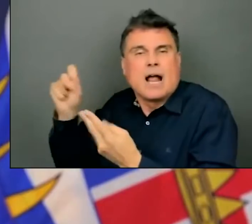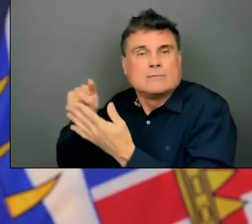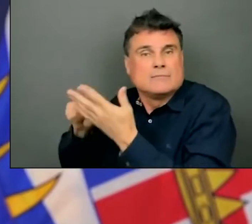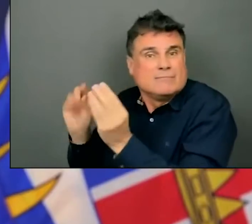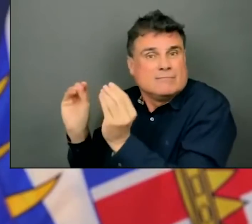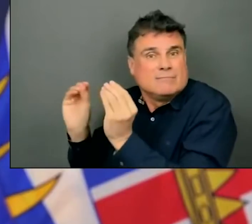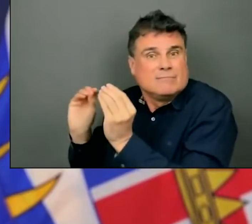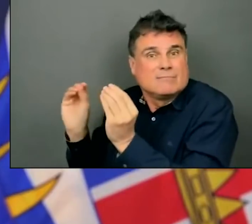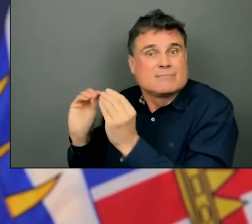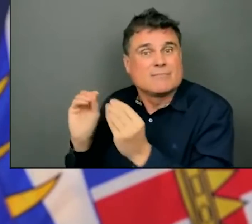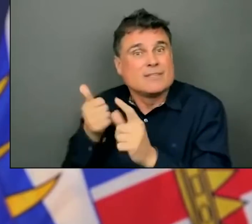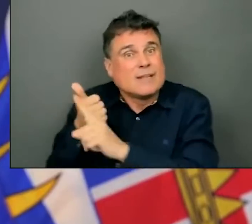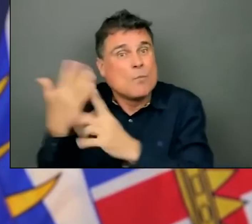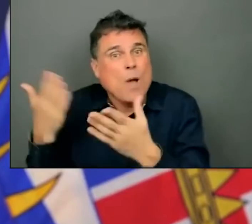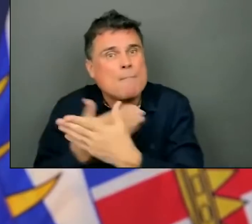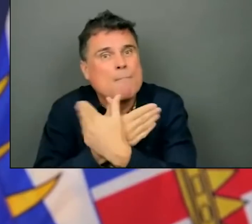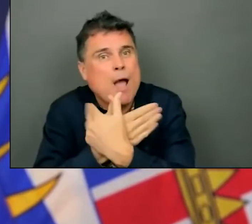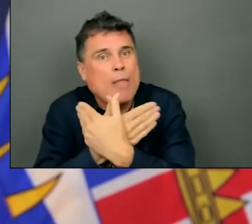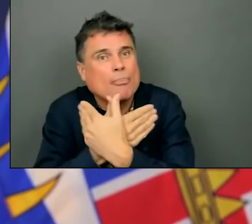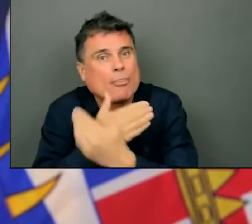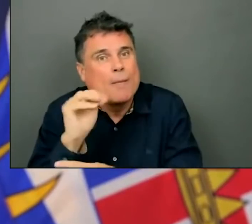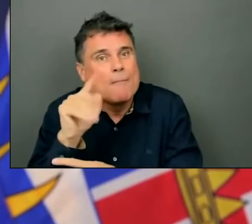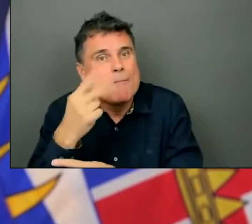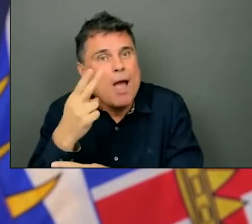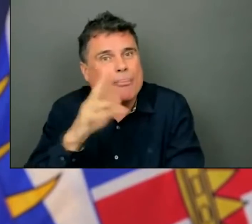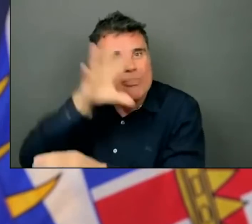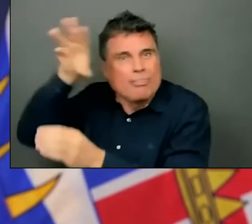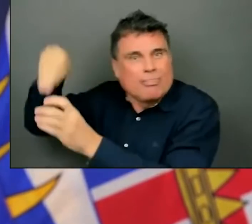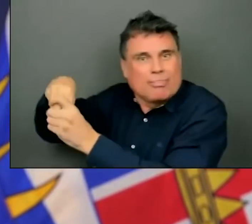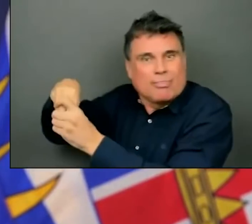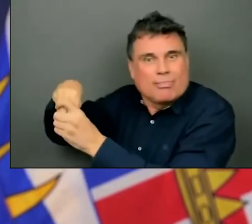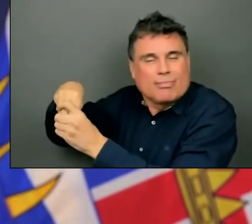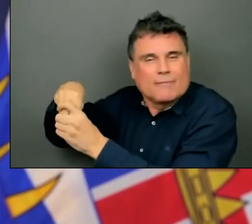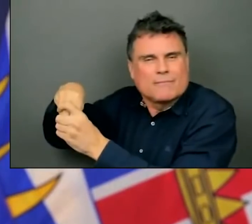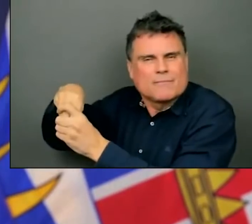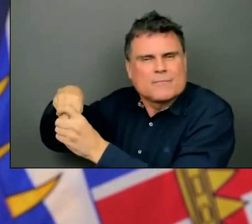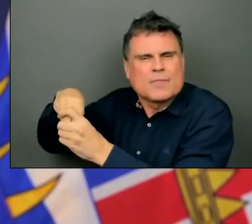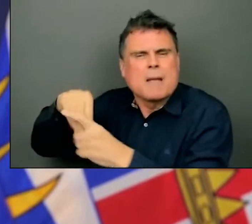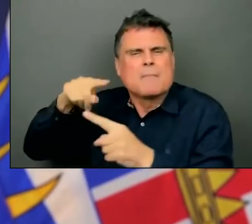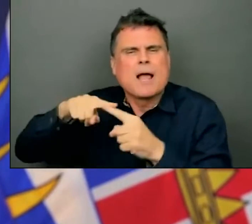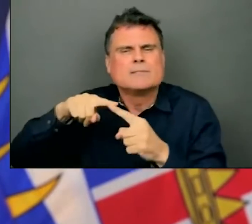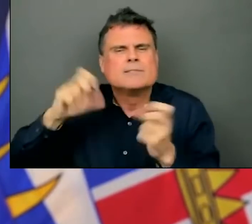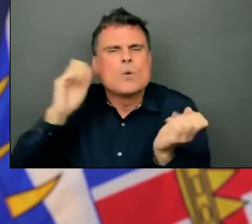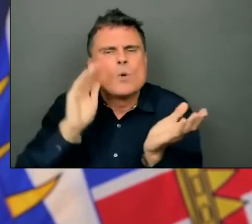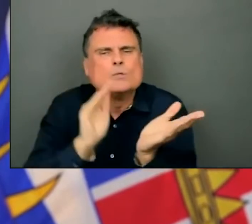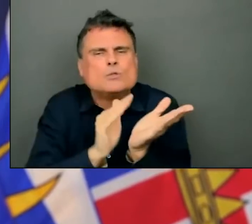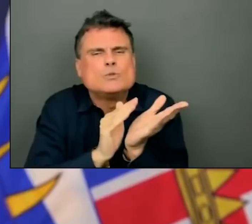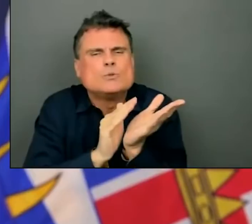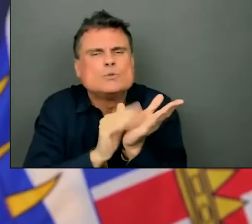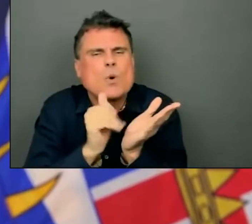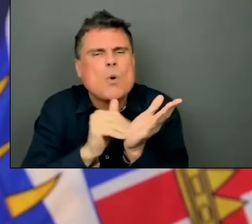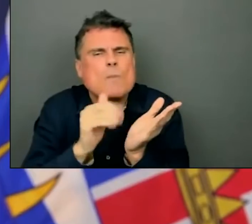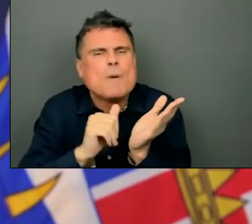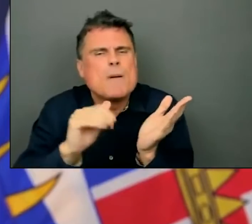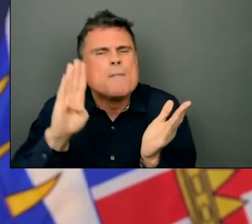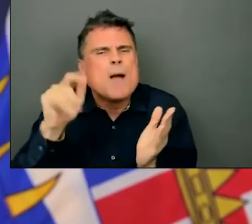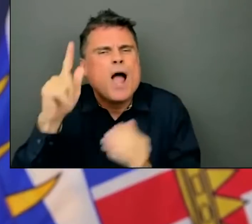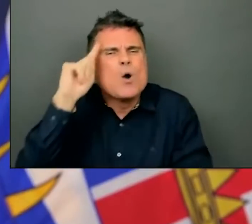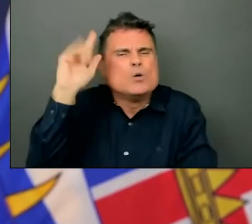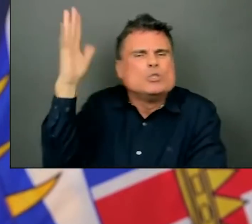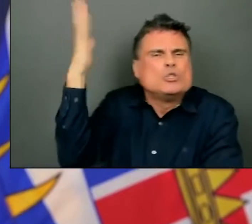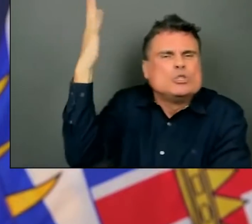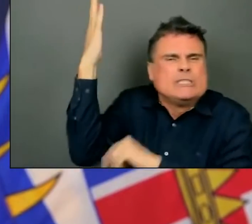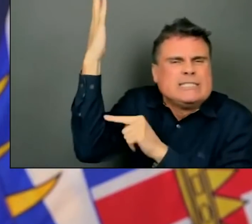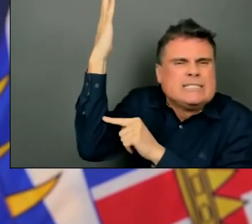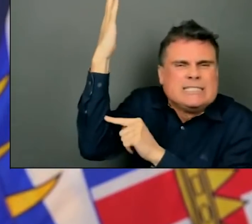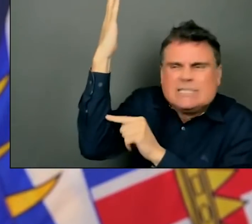line, and it also has an adjuvant that's made out of soap bark tree extract. So it is plant-based